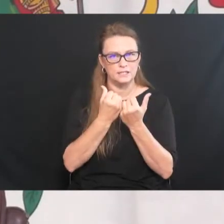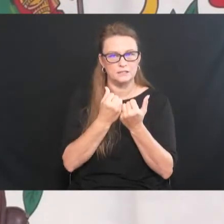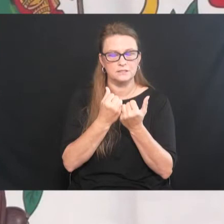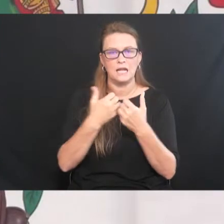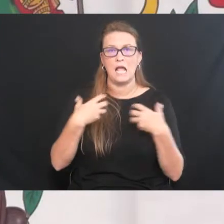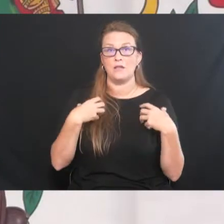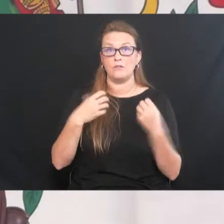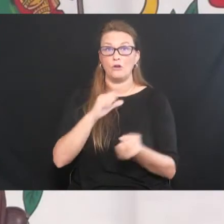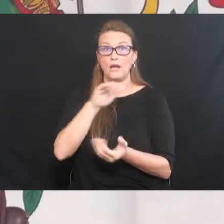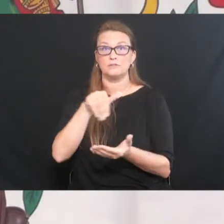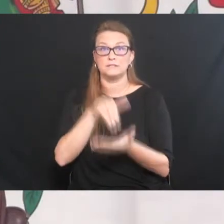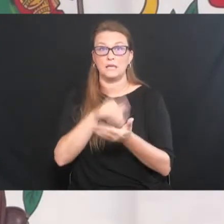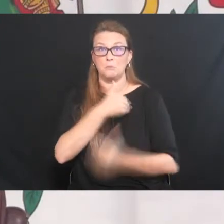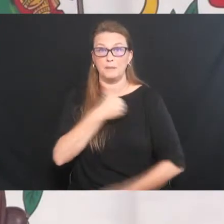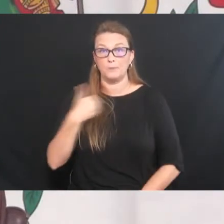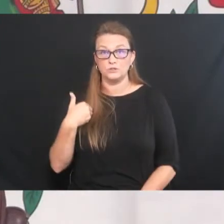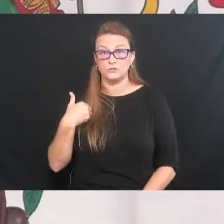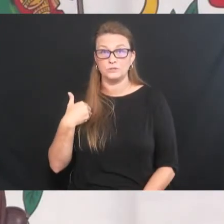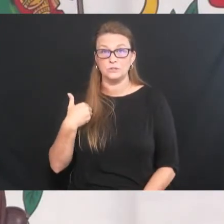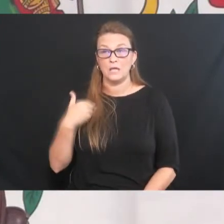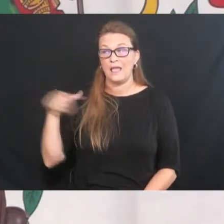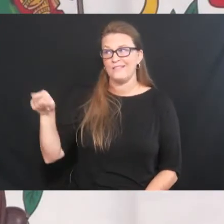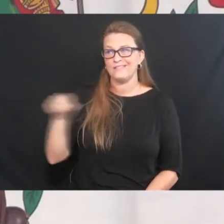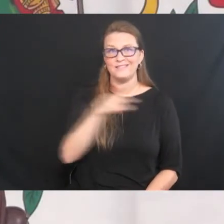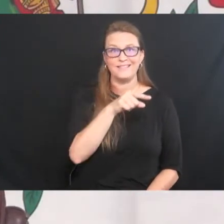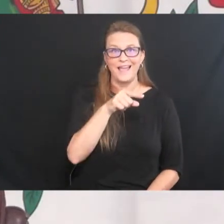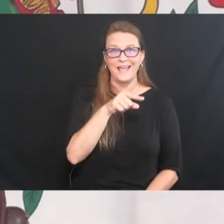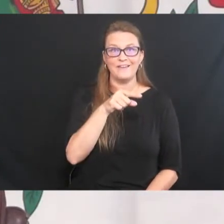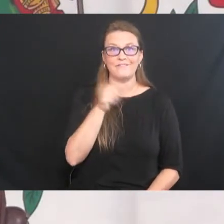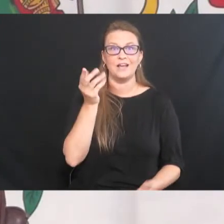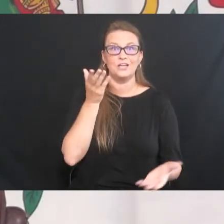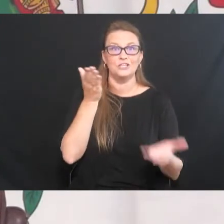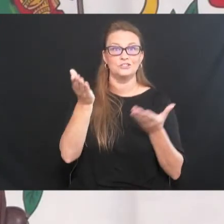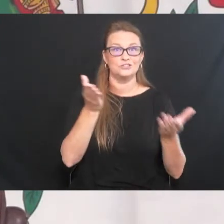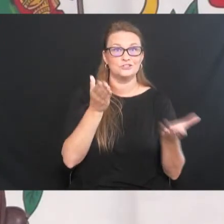members. Just think about it. They have absolutely served